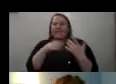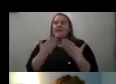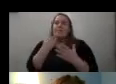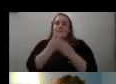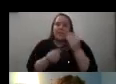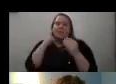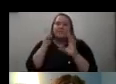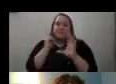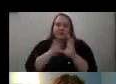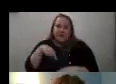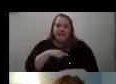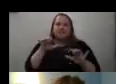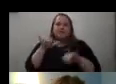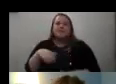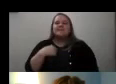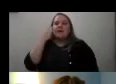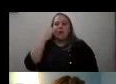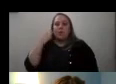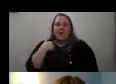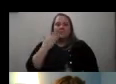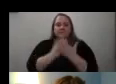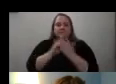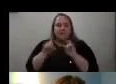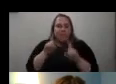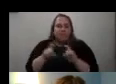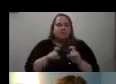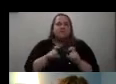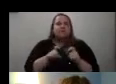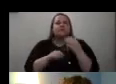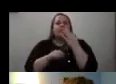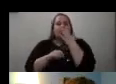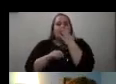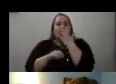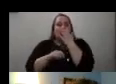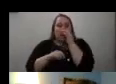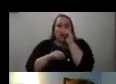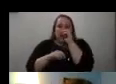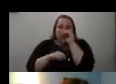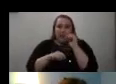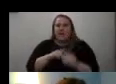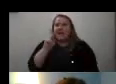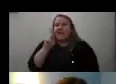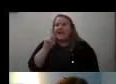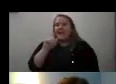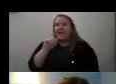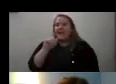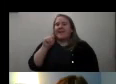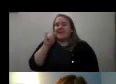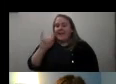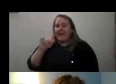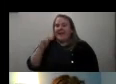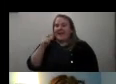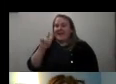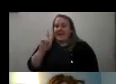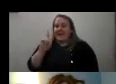for joining us and doing this. I know we have some questions coming in. Katie Gigler, the Director of Education